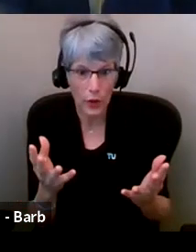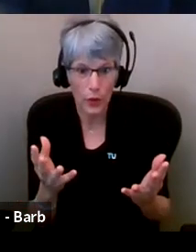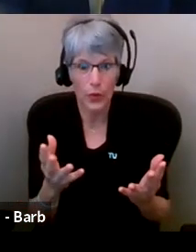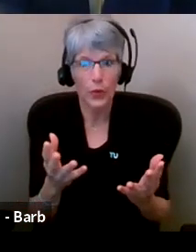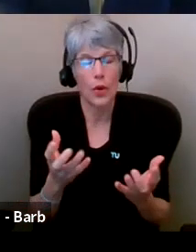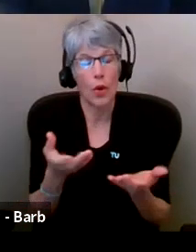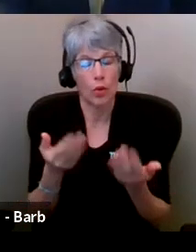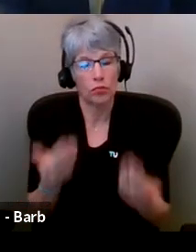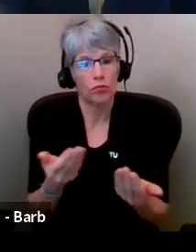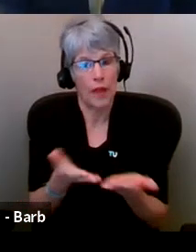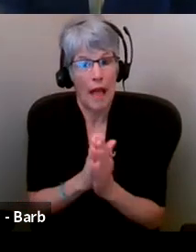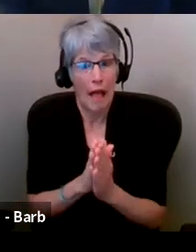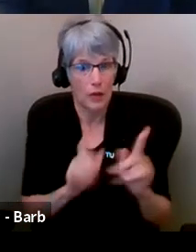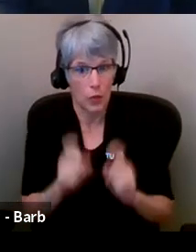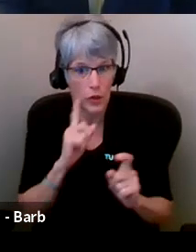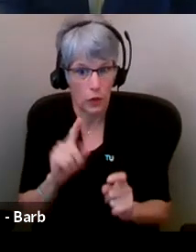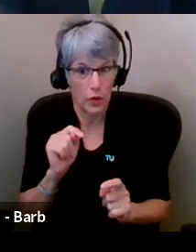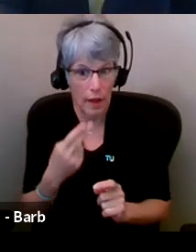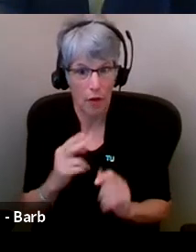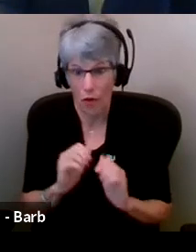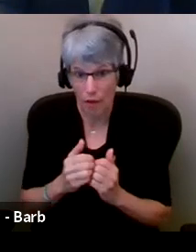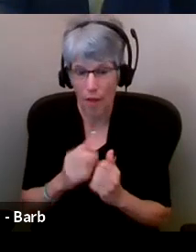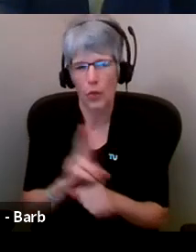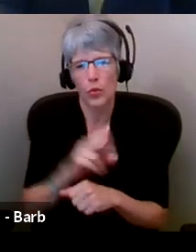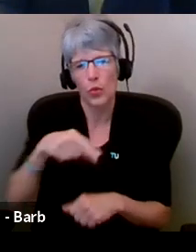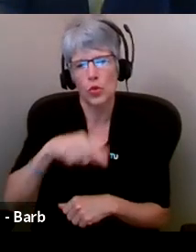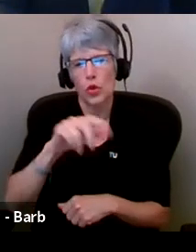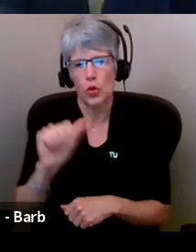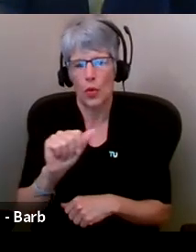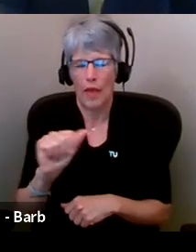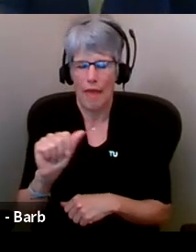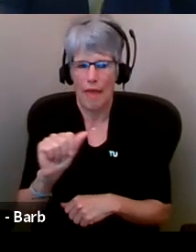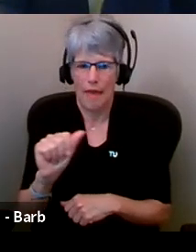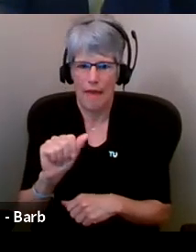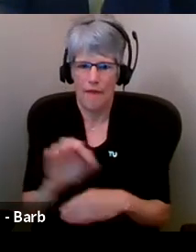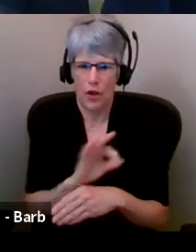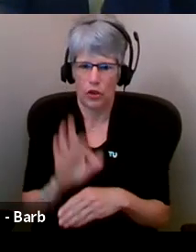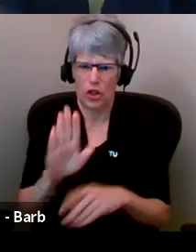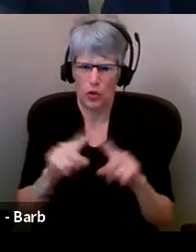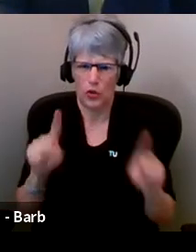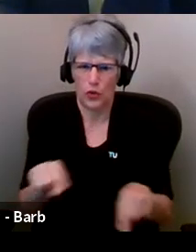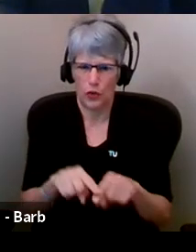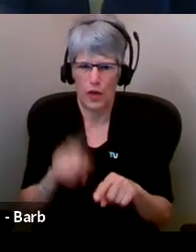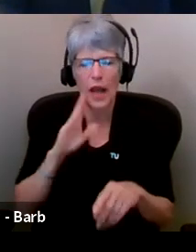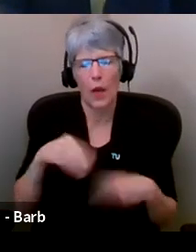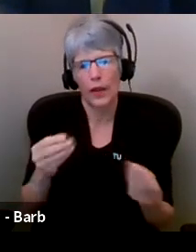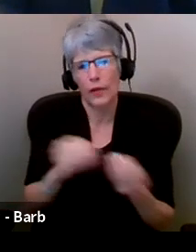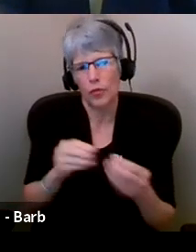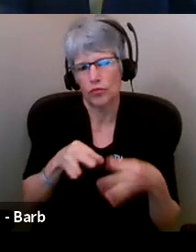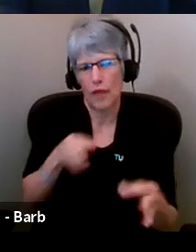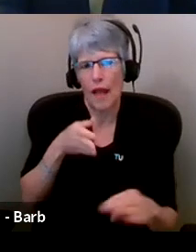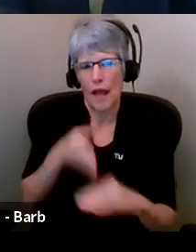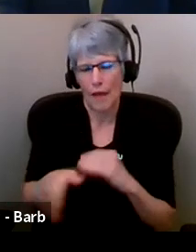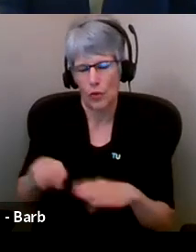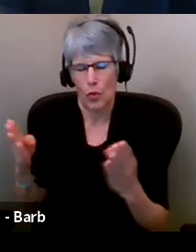questions for the town hall this morning. Please use the Q&A function on your screen, and I'll give some additional directions after opening remarks from